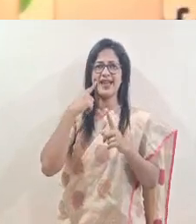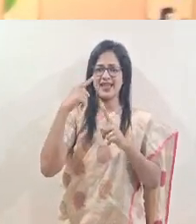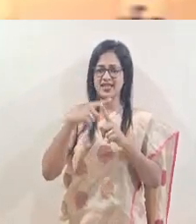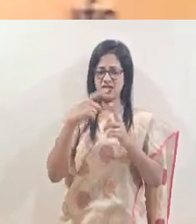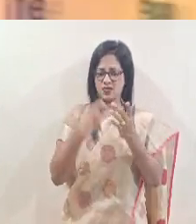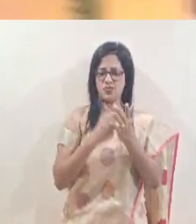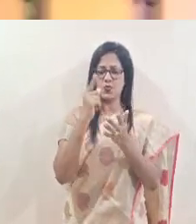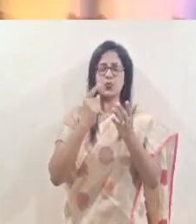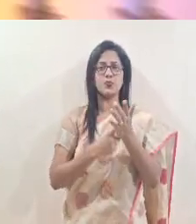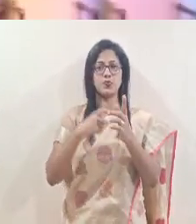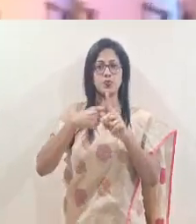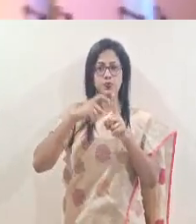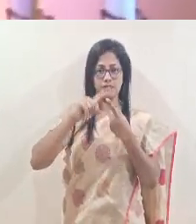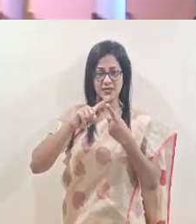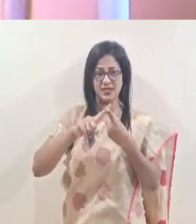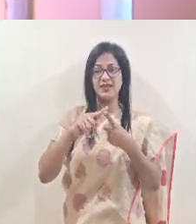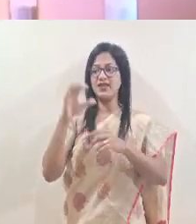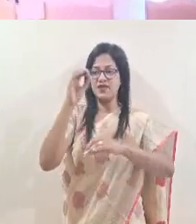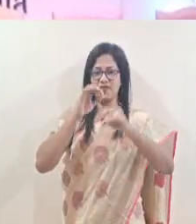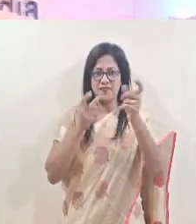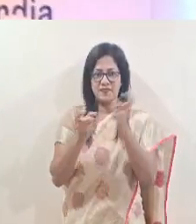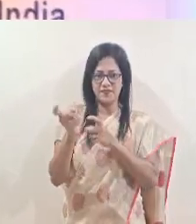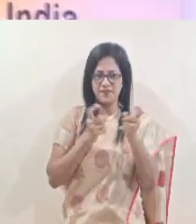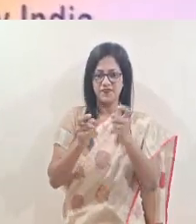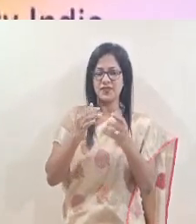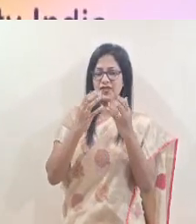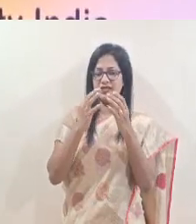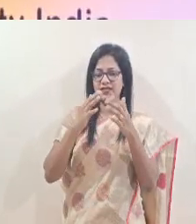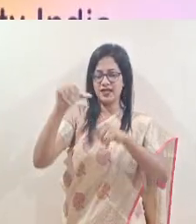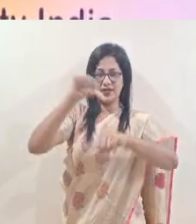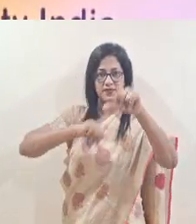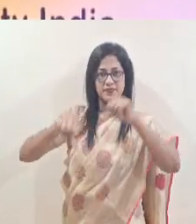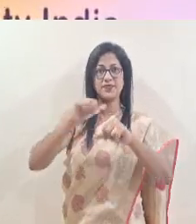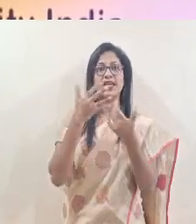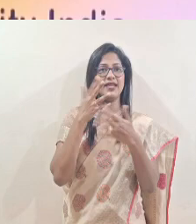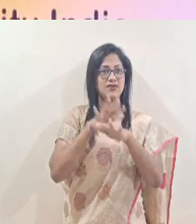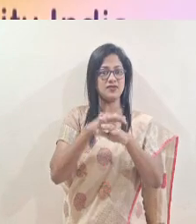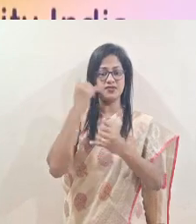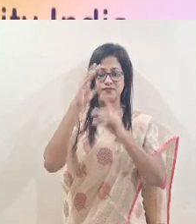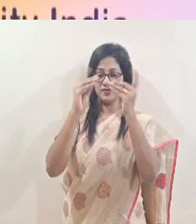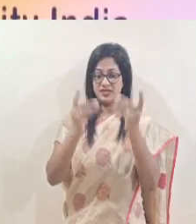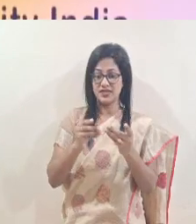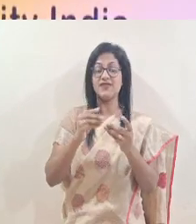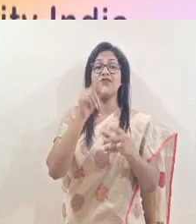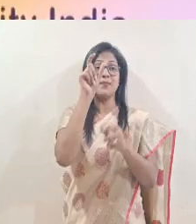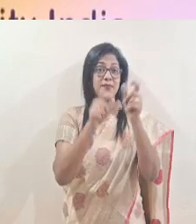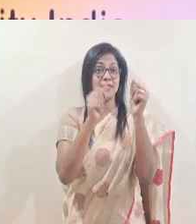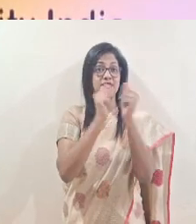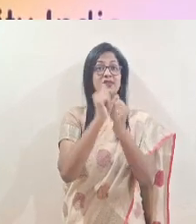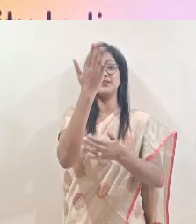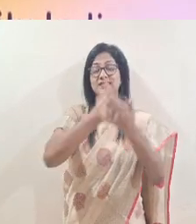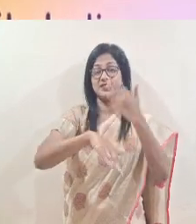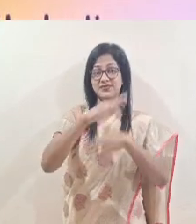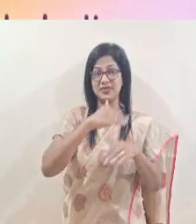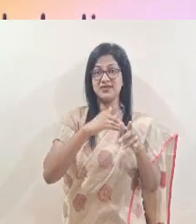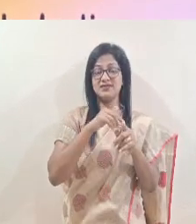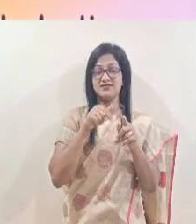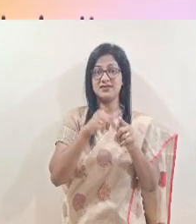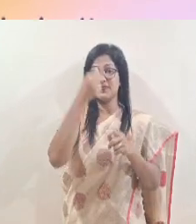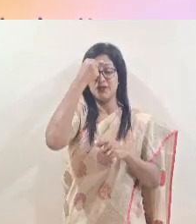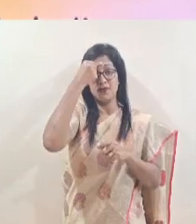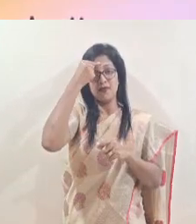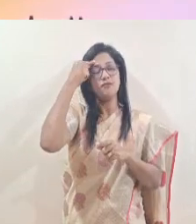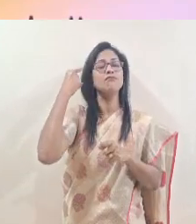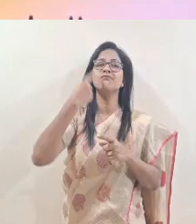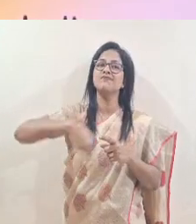and operating the Laboratory of Inclusive Design, that issues of persons with disabilities have mostly been ignored